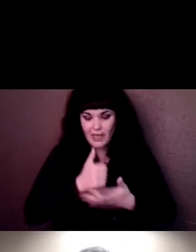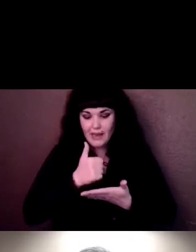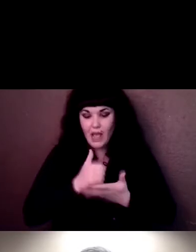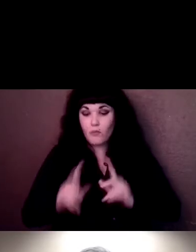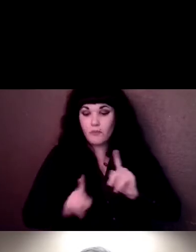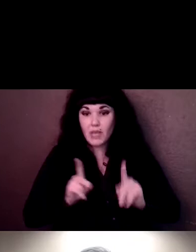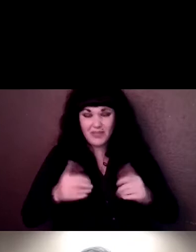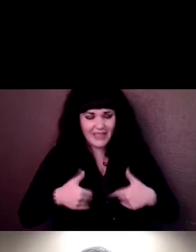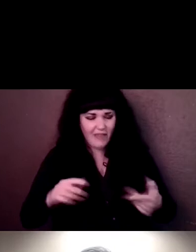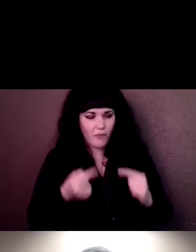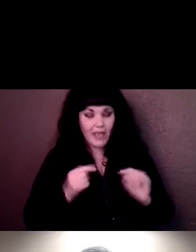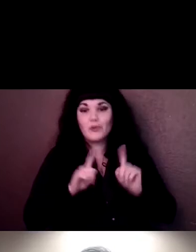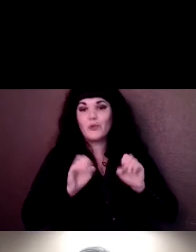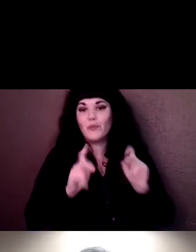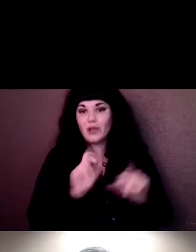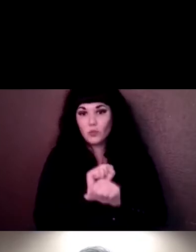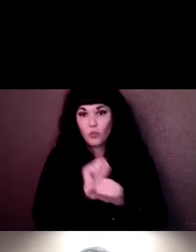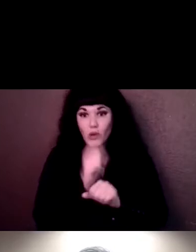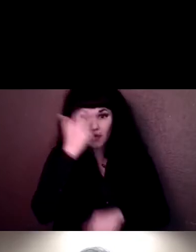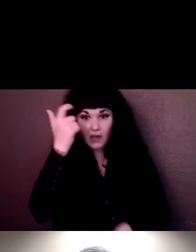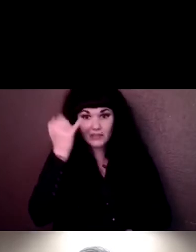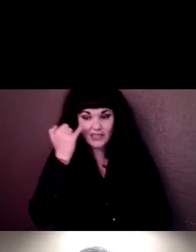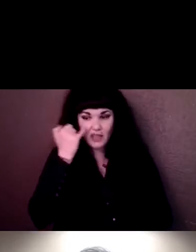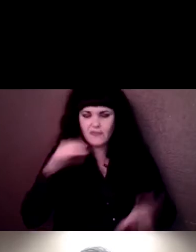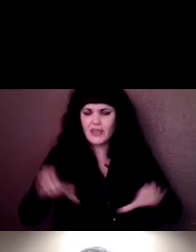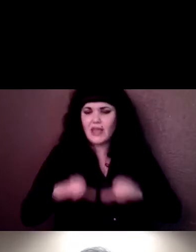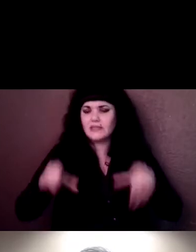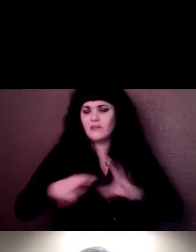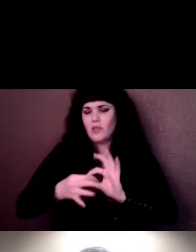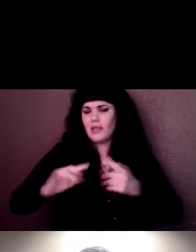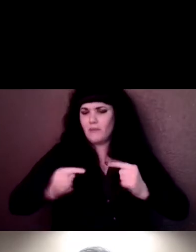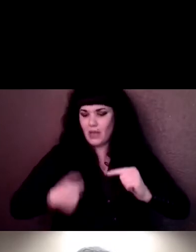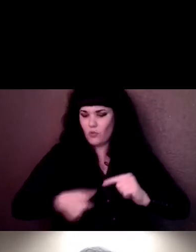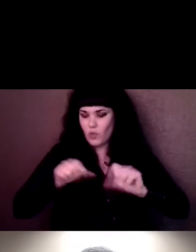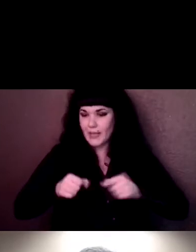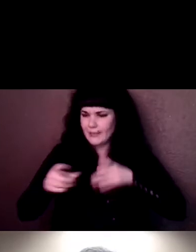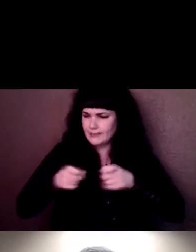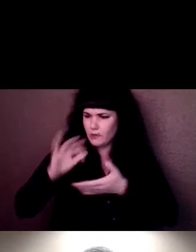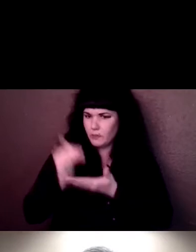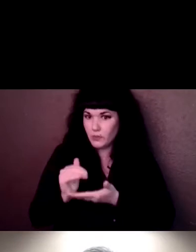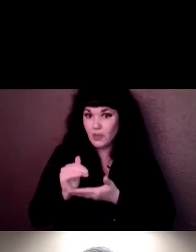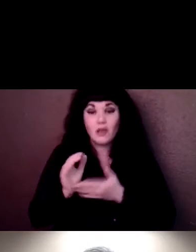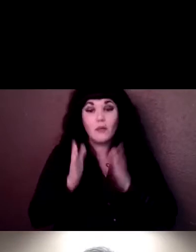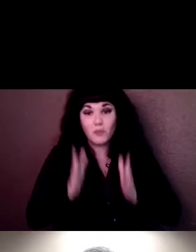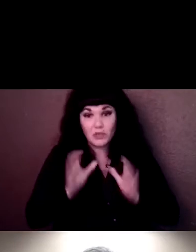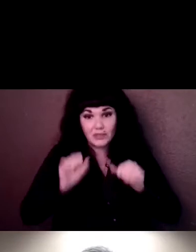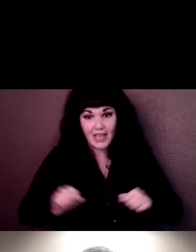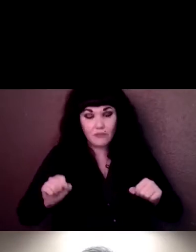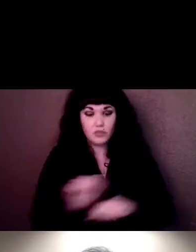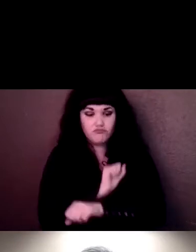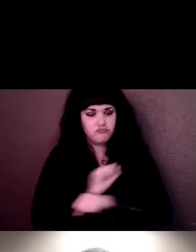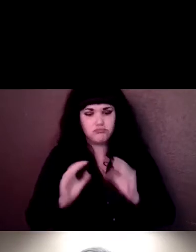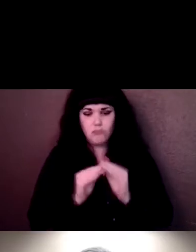can control that activity-related pain, people can become much more functional and they can focus on doing things other than